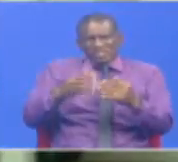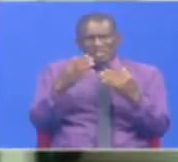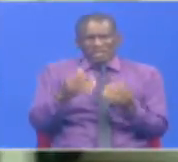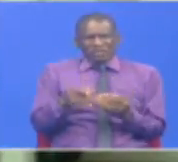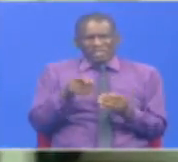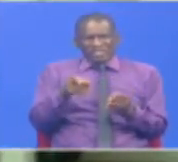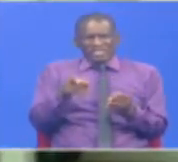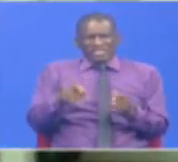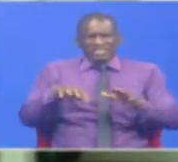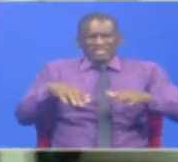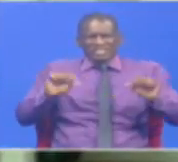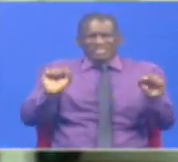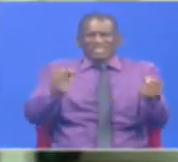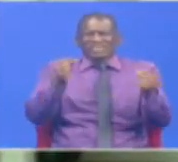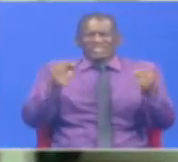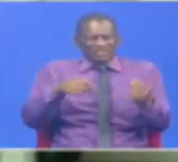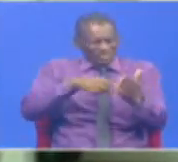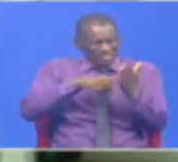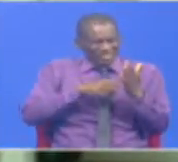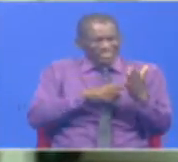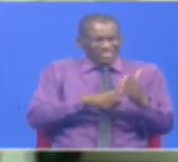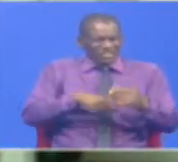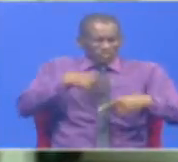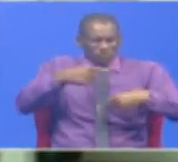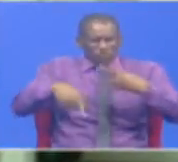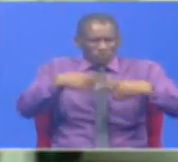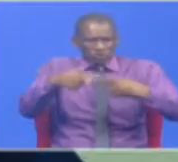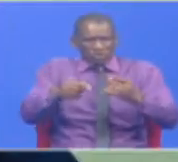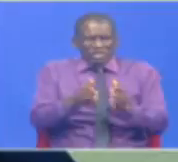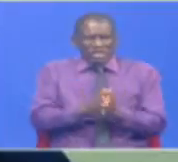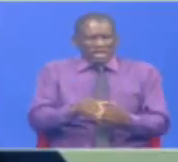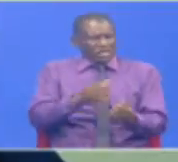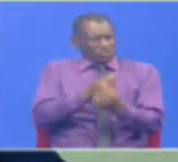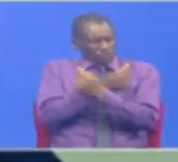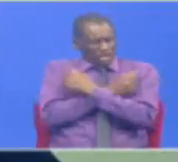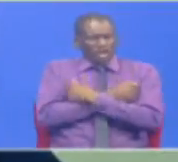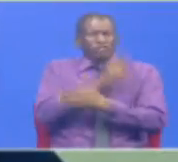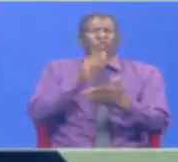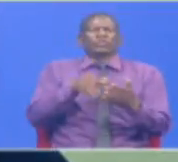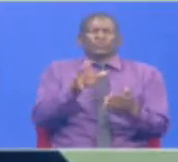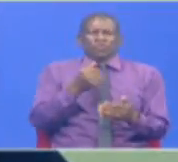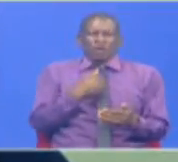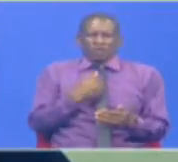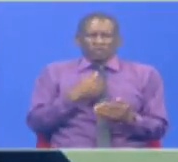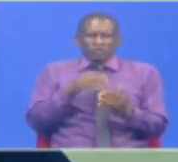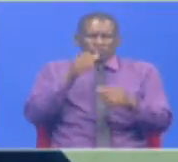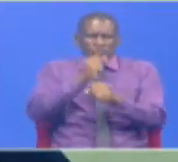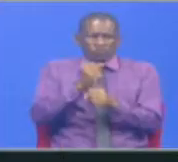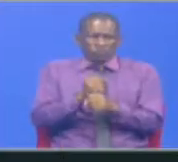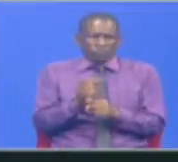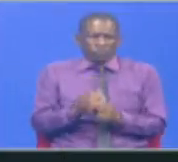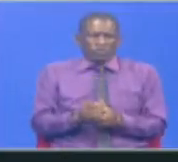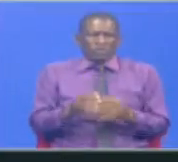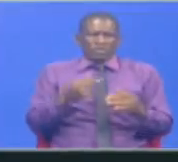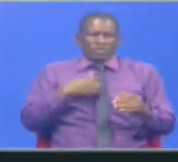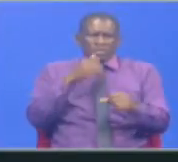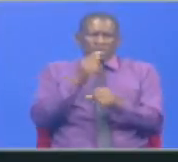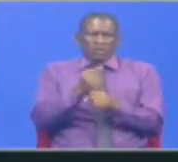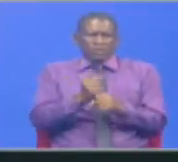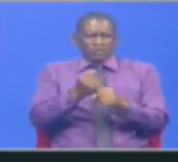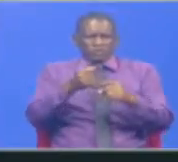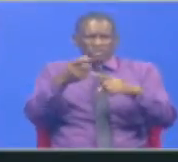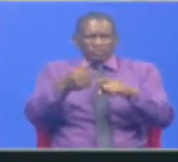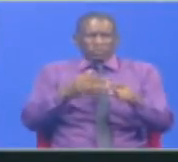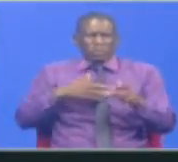just saving, be persistent, and just push and be passionate about whatever you're having. I was working from my